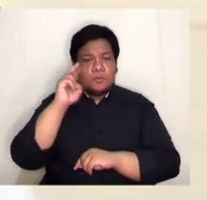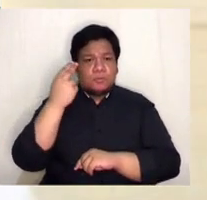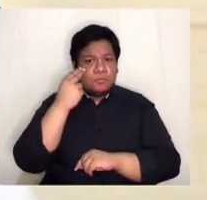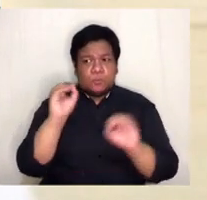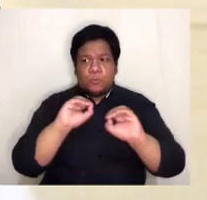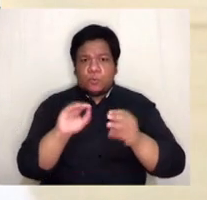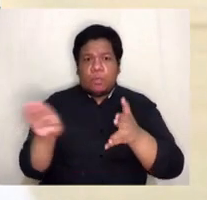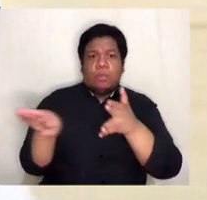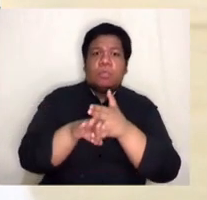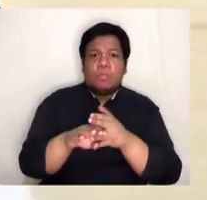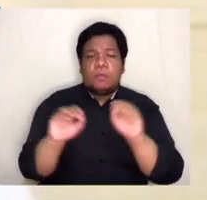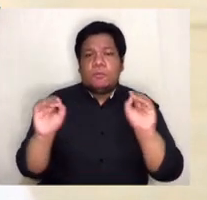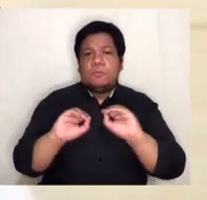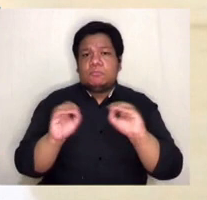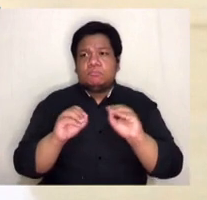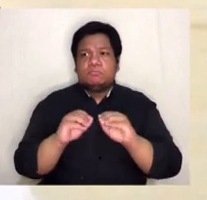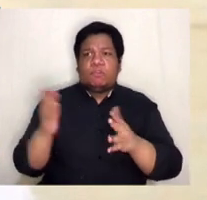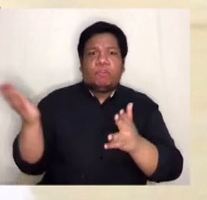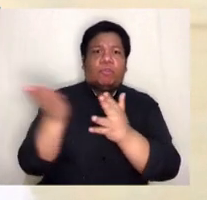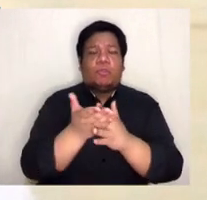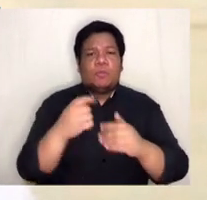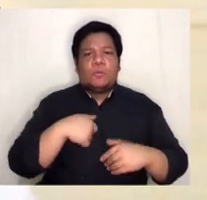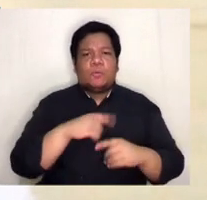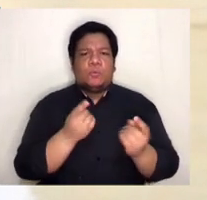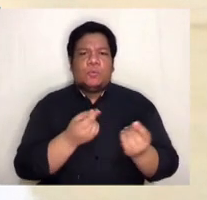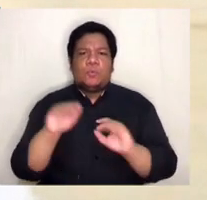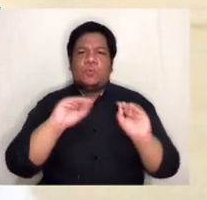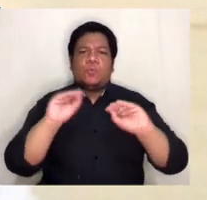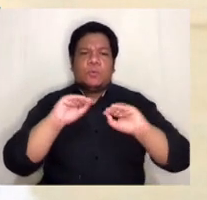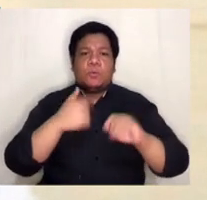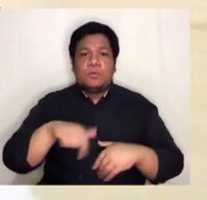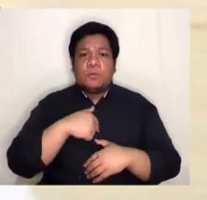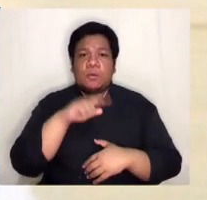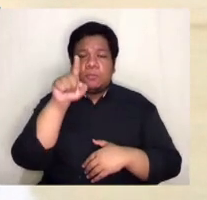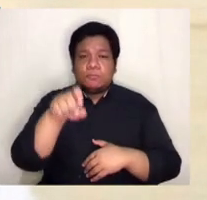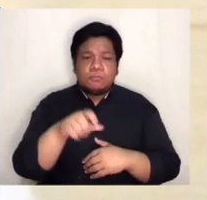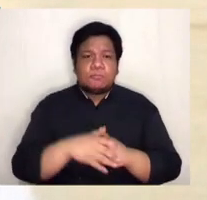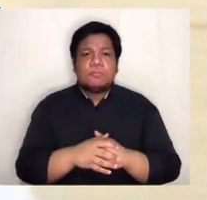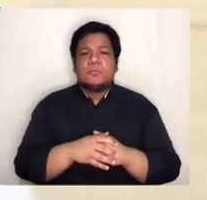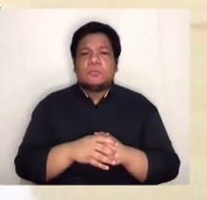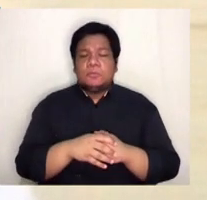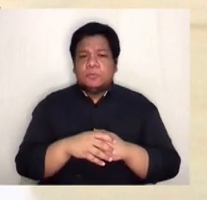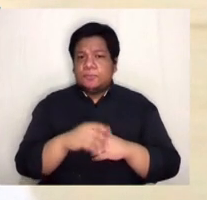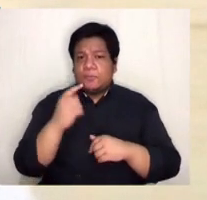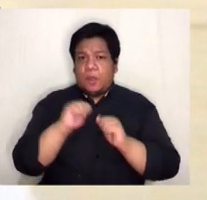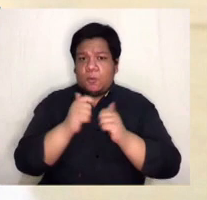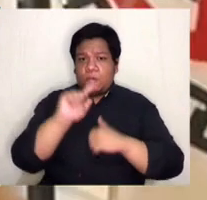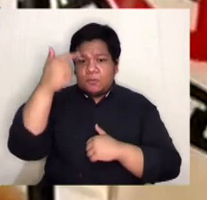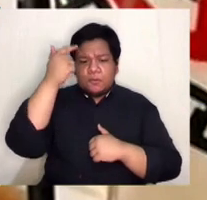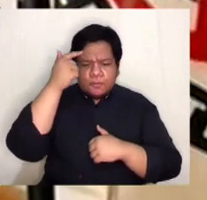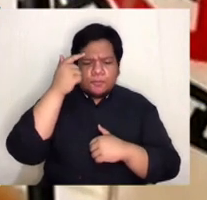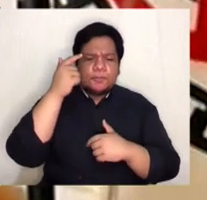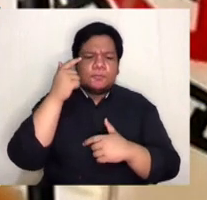intervention, wala pong paghihimasok ang ginagawa namin. Tinatanong lang po namin kung paano makakatulong ang pangnasyonal na gobyerno sa mga lokal na